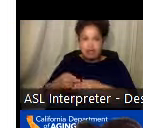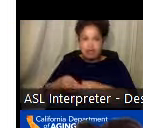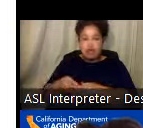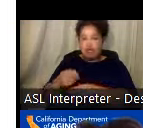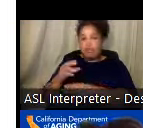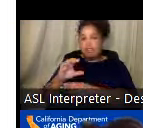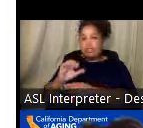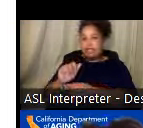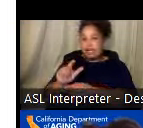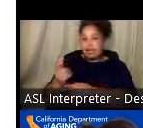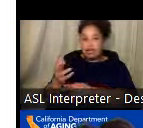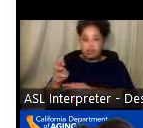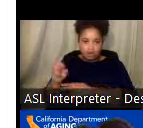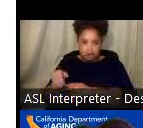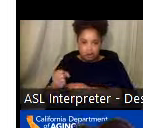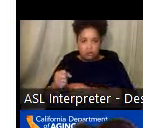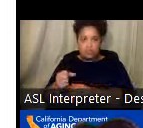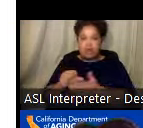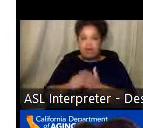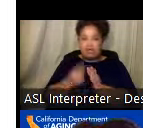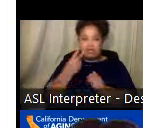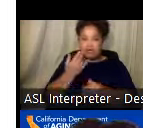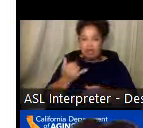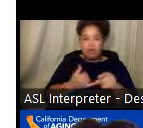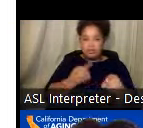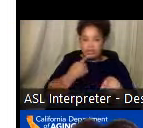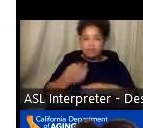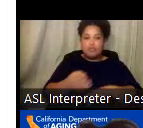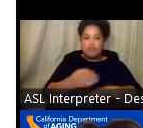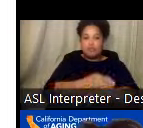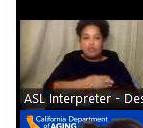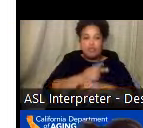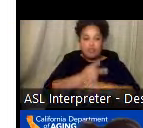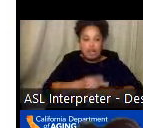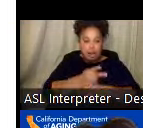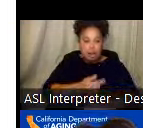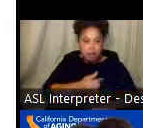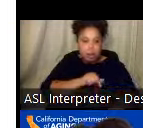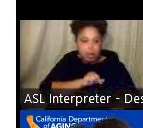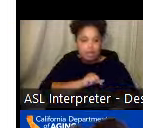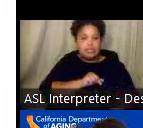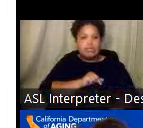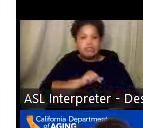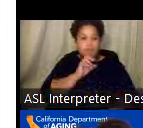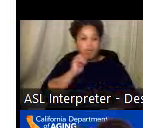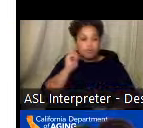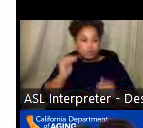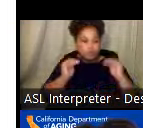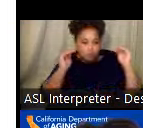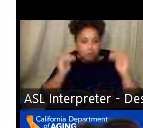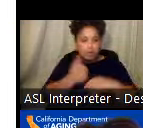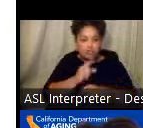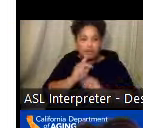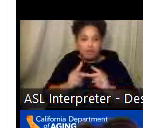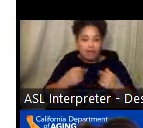highlighted phrase there, to improve quality of care and to help keep older adults and folks